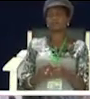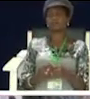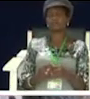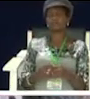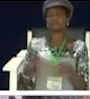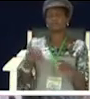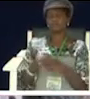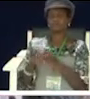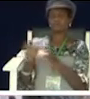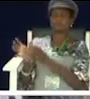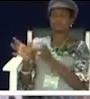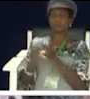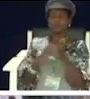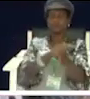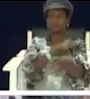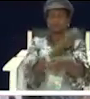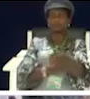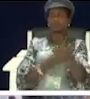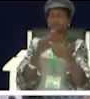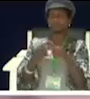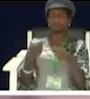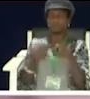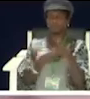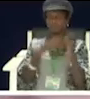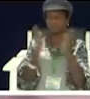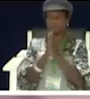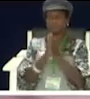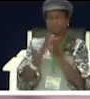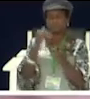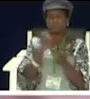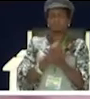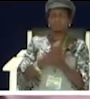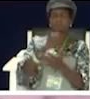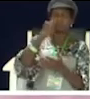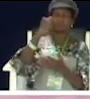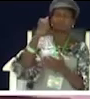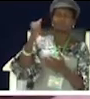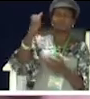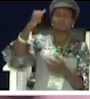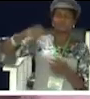In Jesus' mighty name, we have prayed.